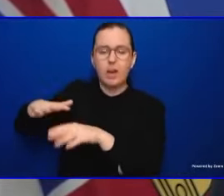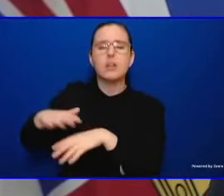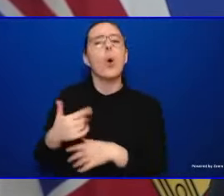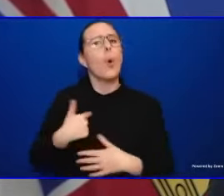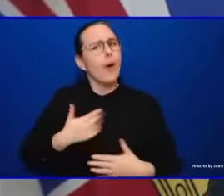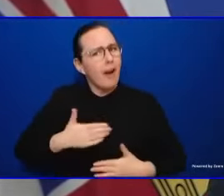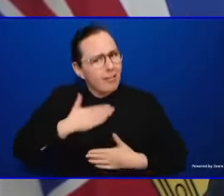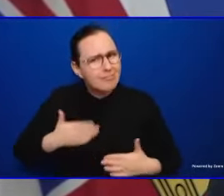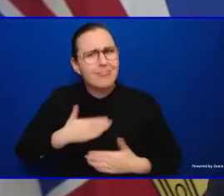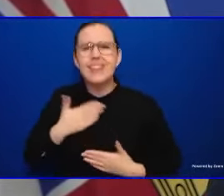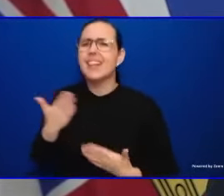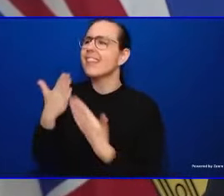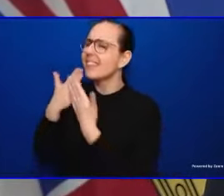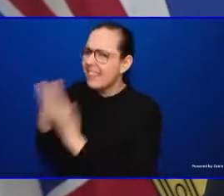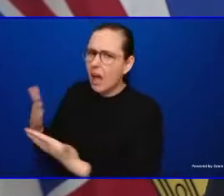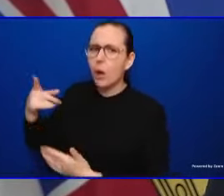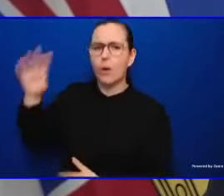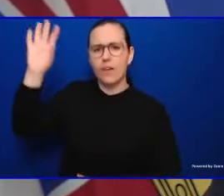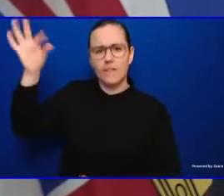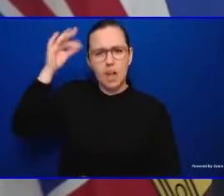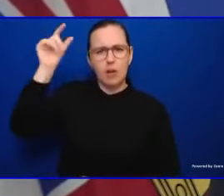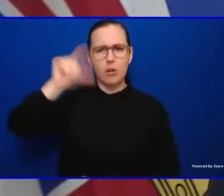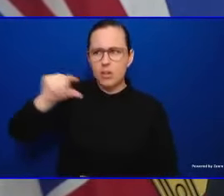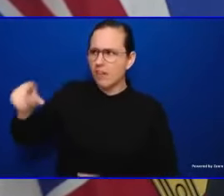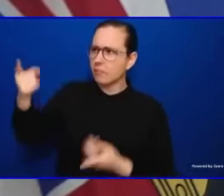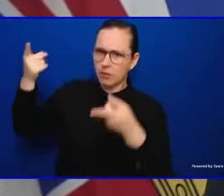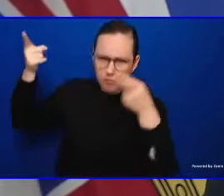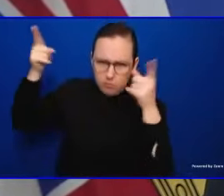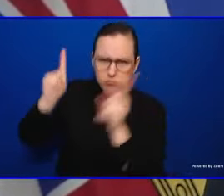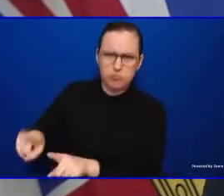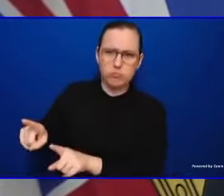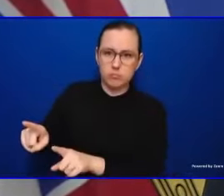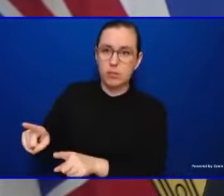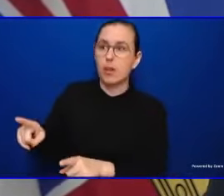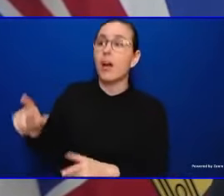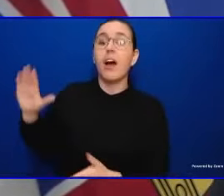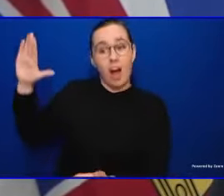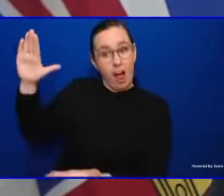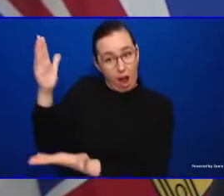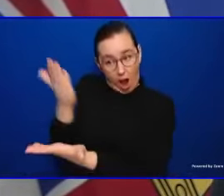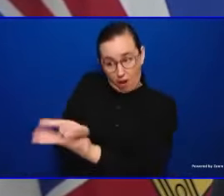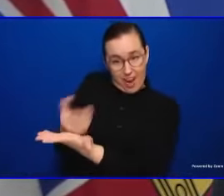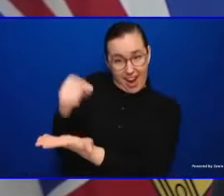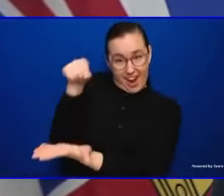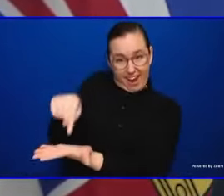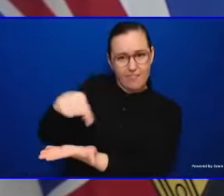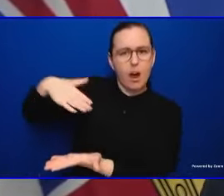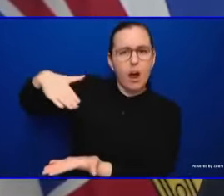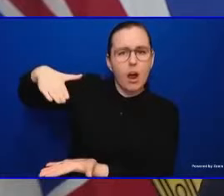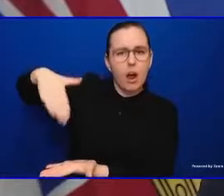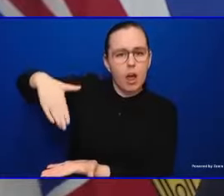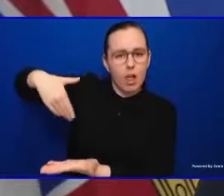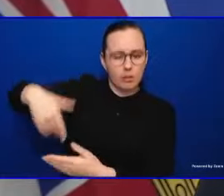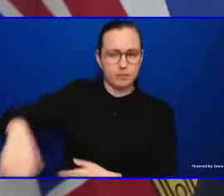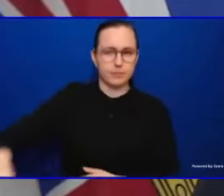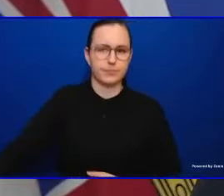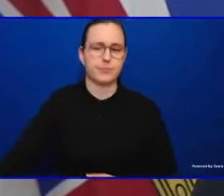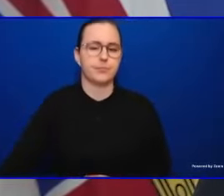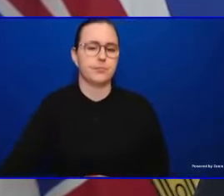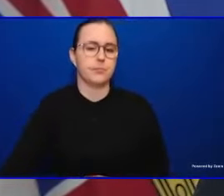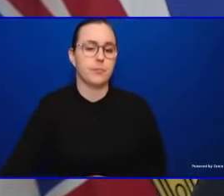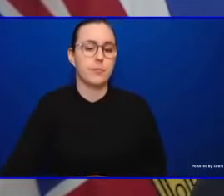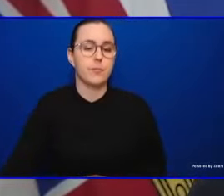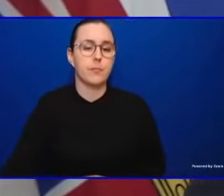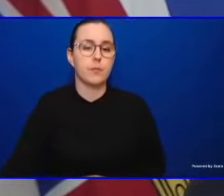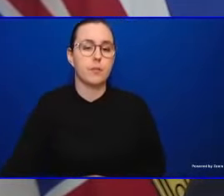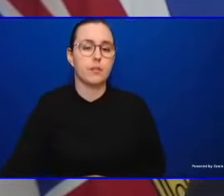here yet. And now here's our weekly surgical renewal update. Health authorities report from December 5th to December